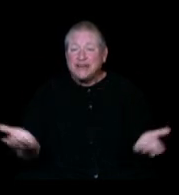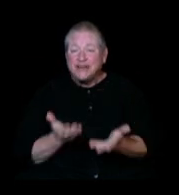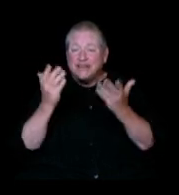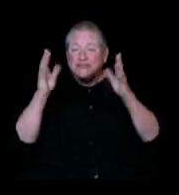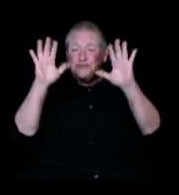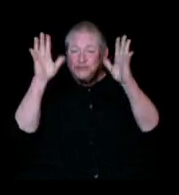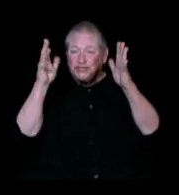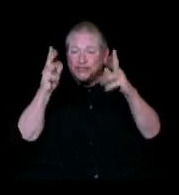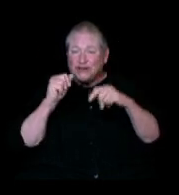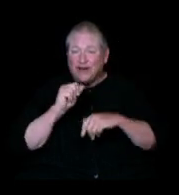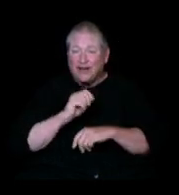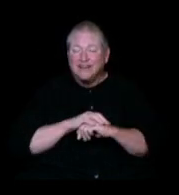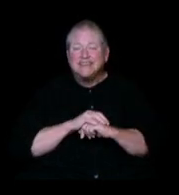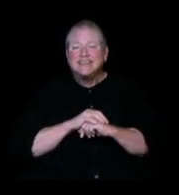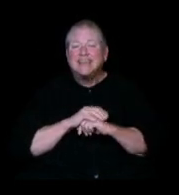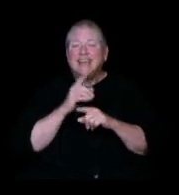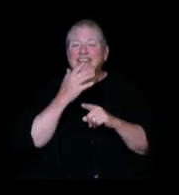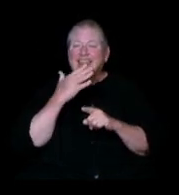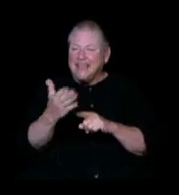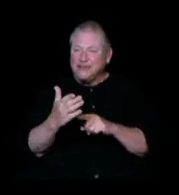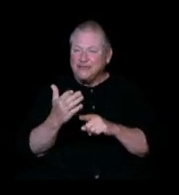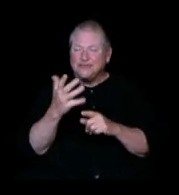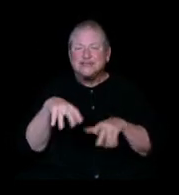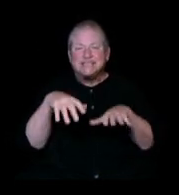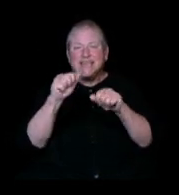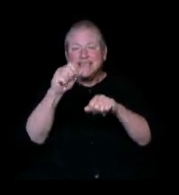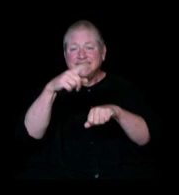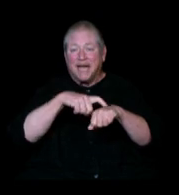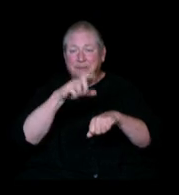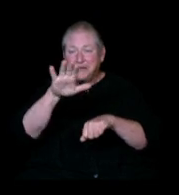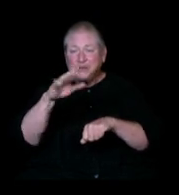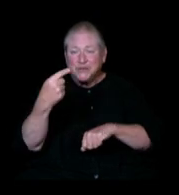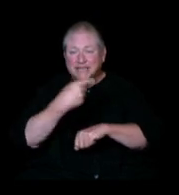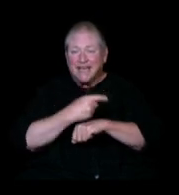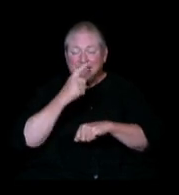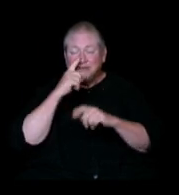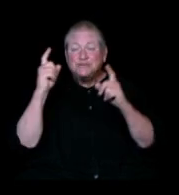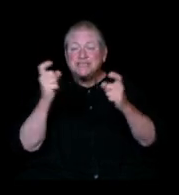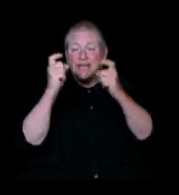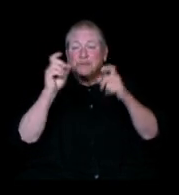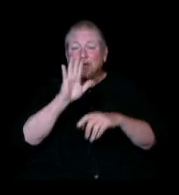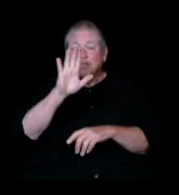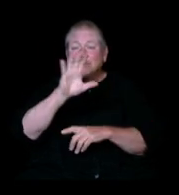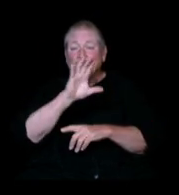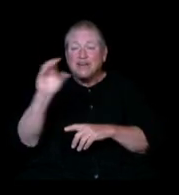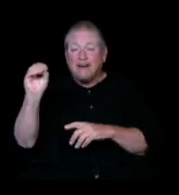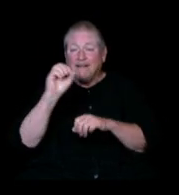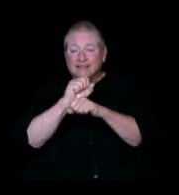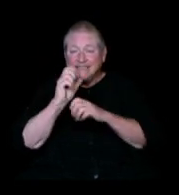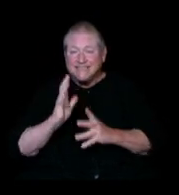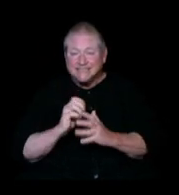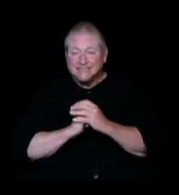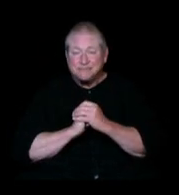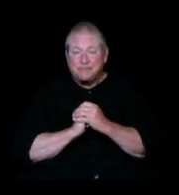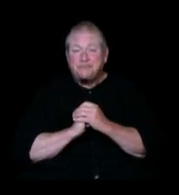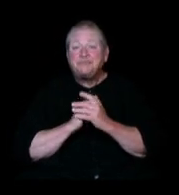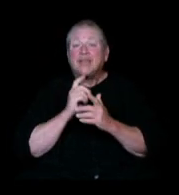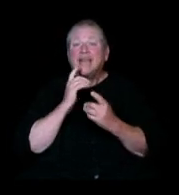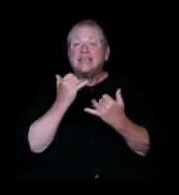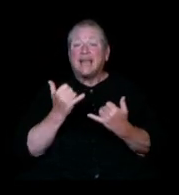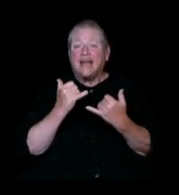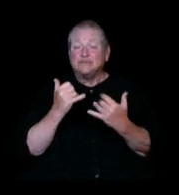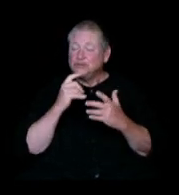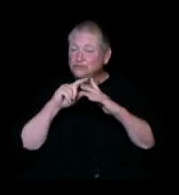from your busy day to tune in and celebrate your colleagues. All right, now to get things rolling, it is